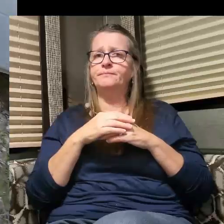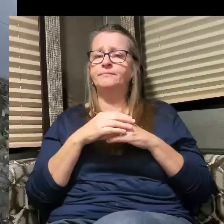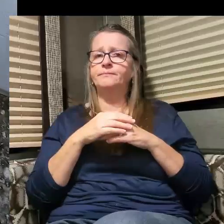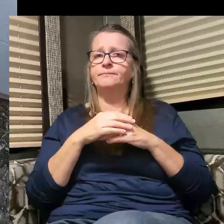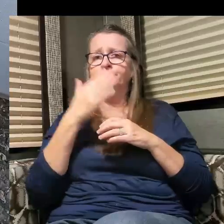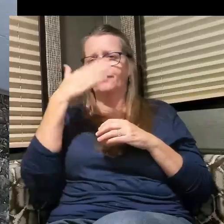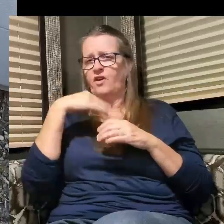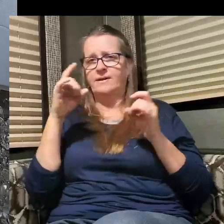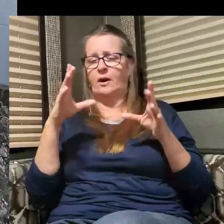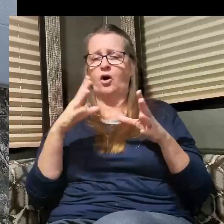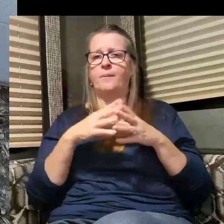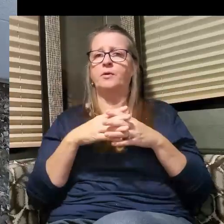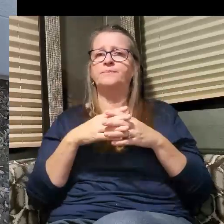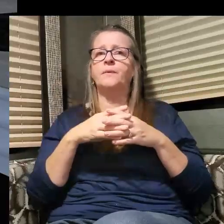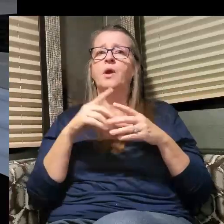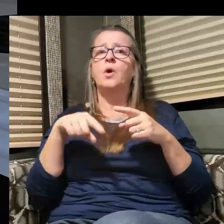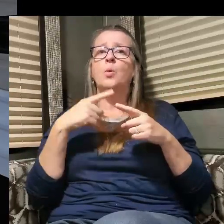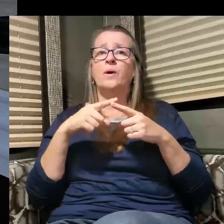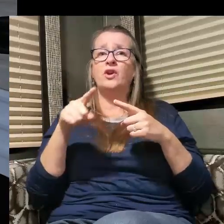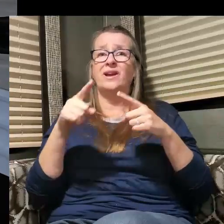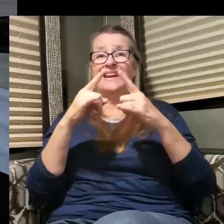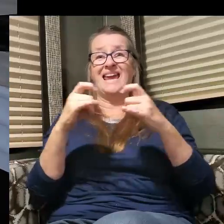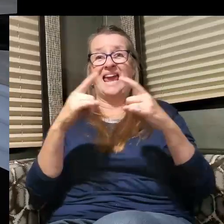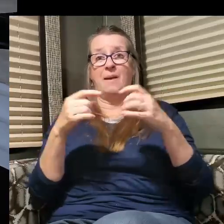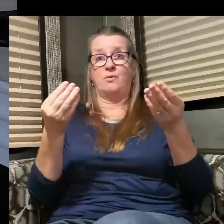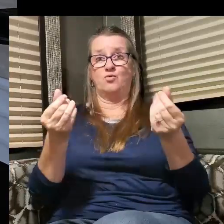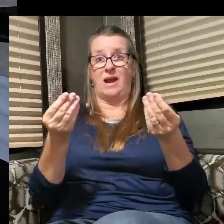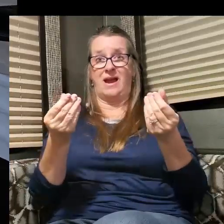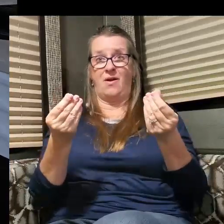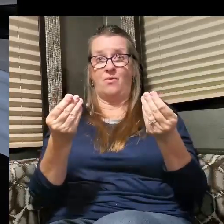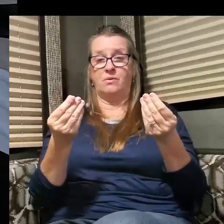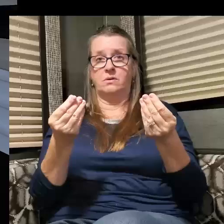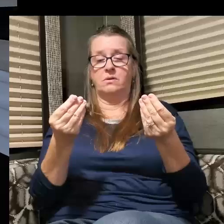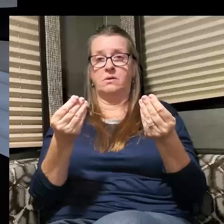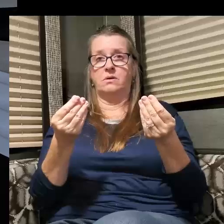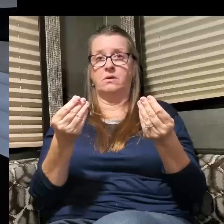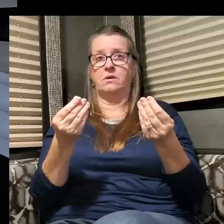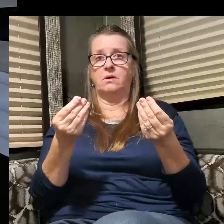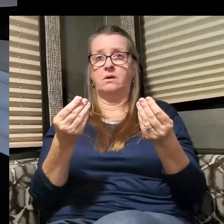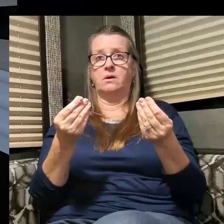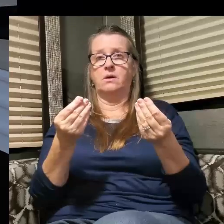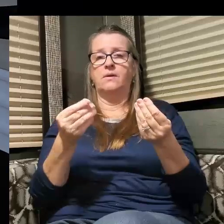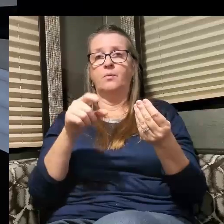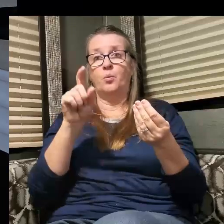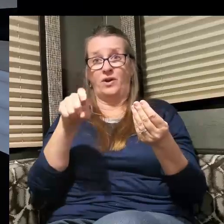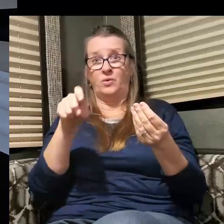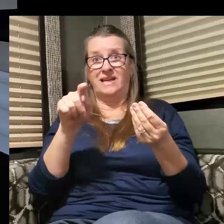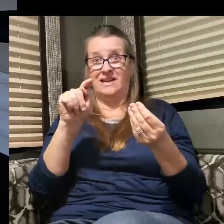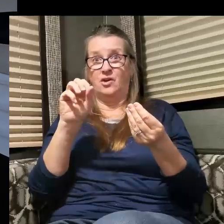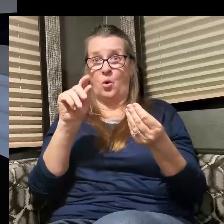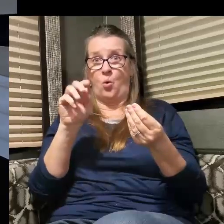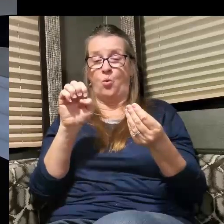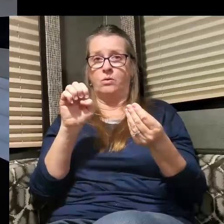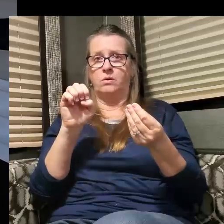These wheels are terrible. When you're at a campground that you need a